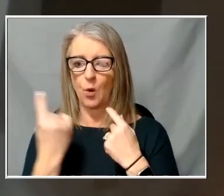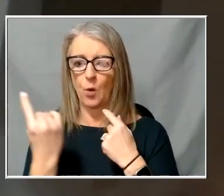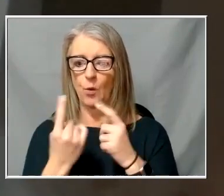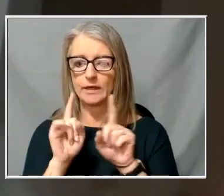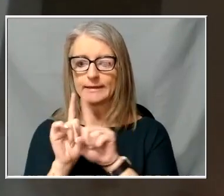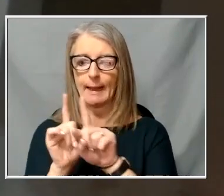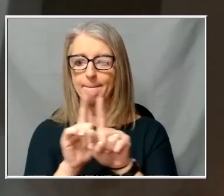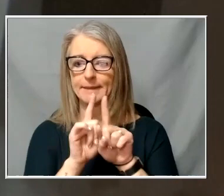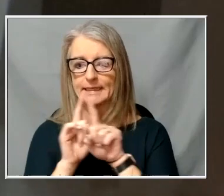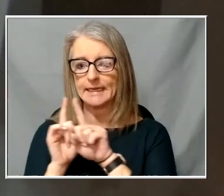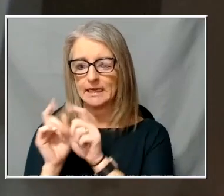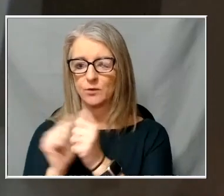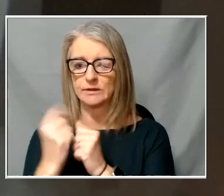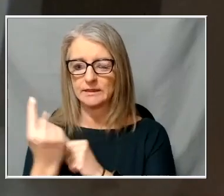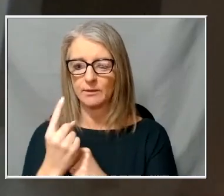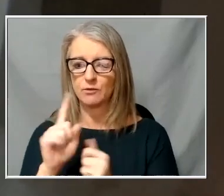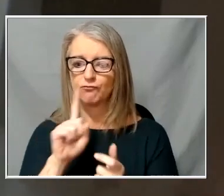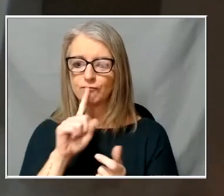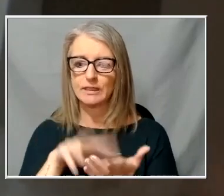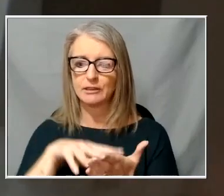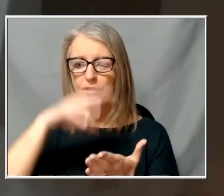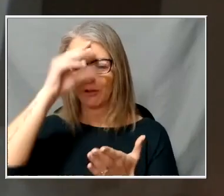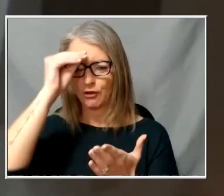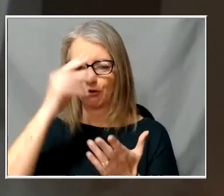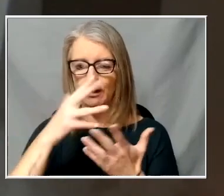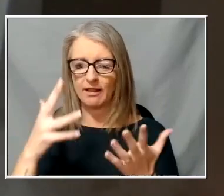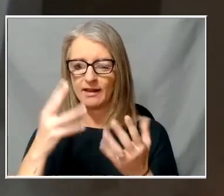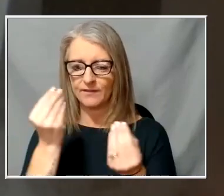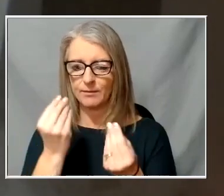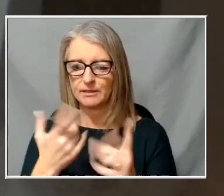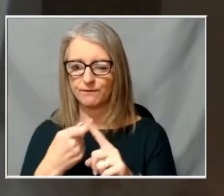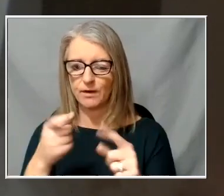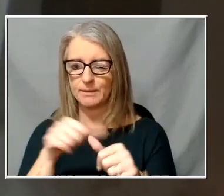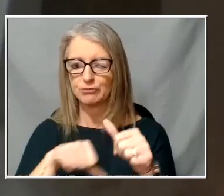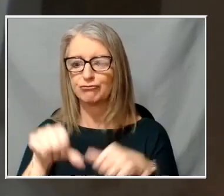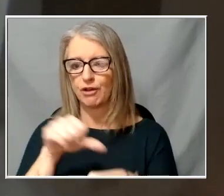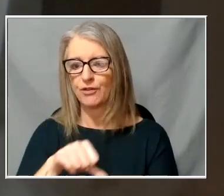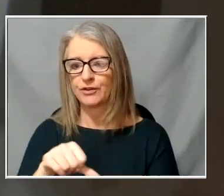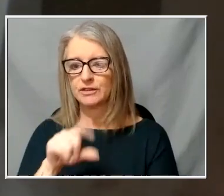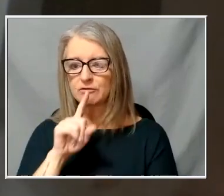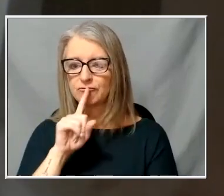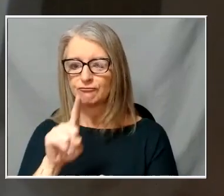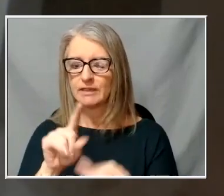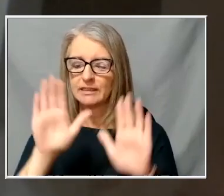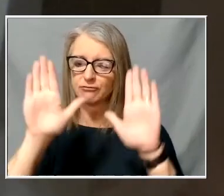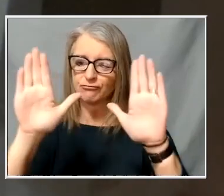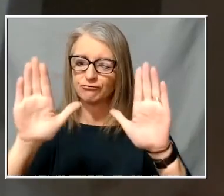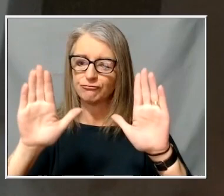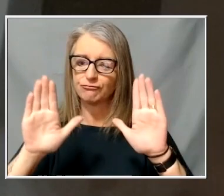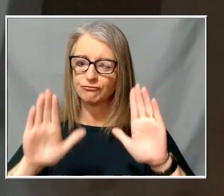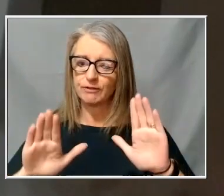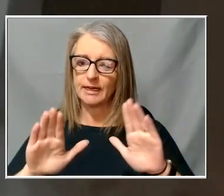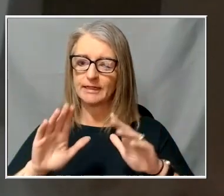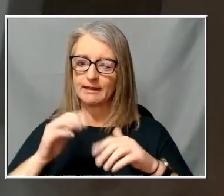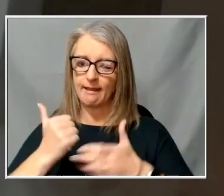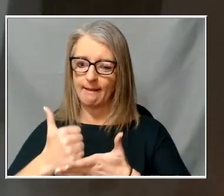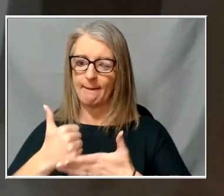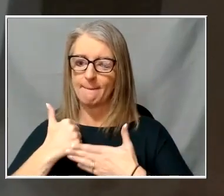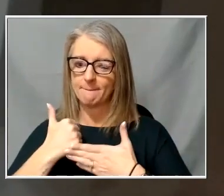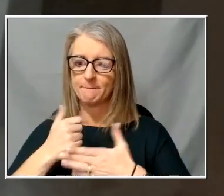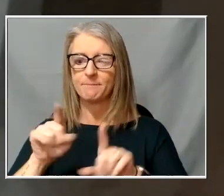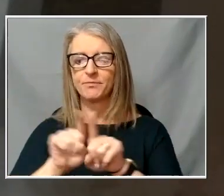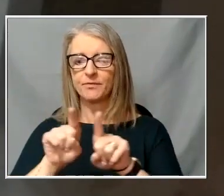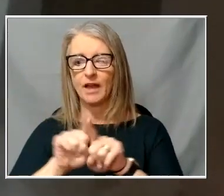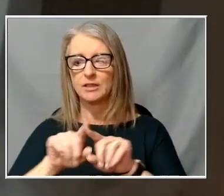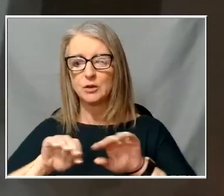with someone, and we just learn a lot of information from each other. It's been a great help to me. I also